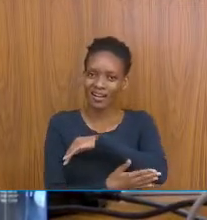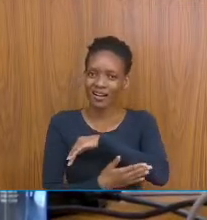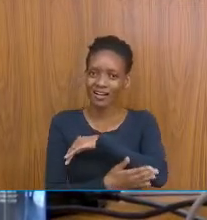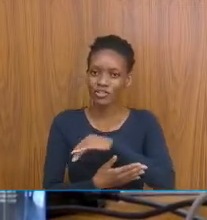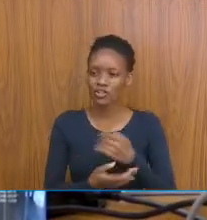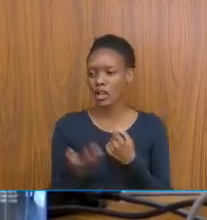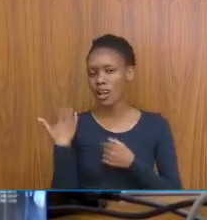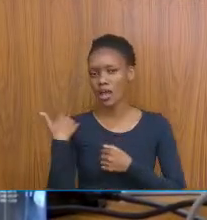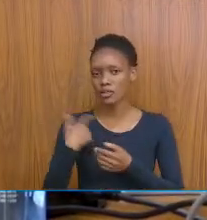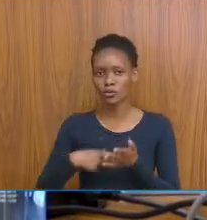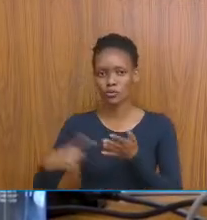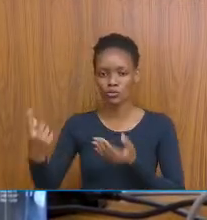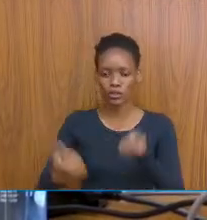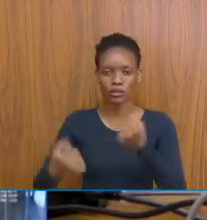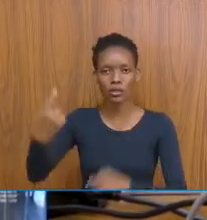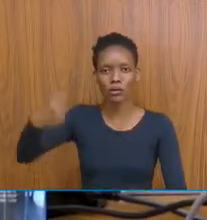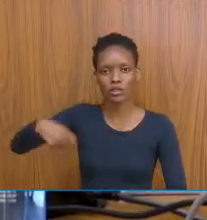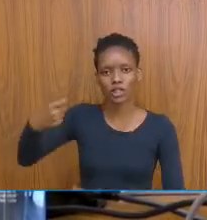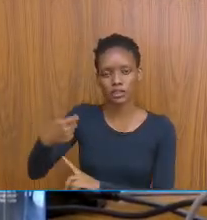out last week,